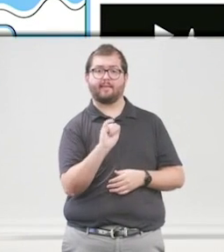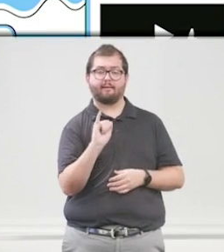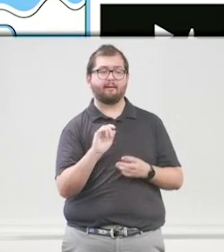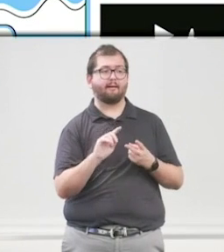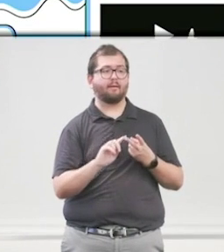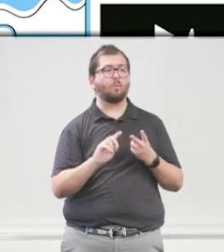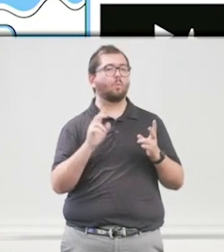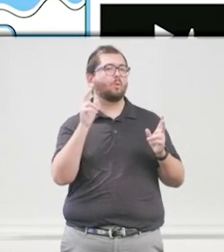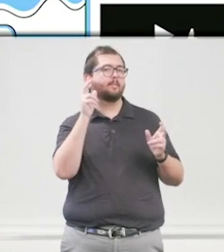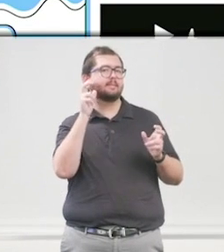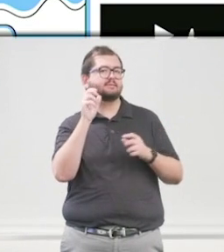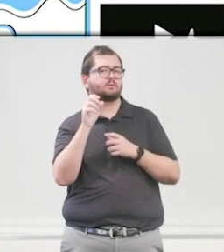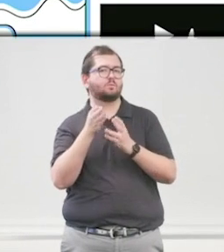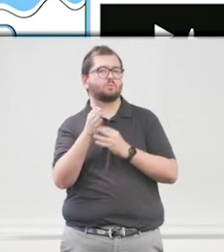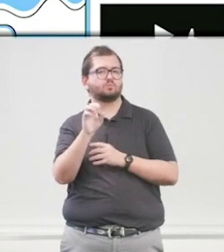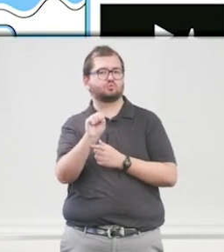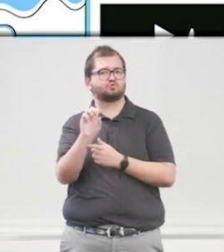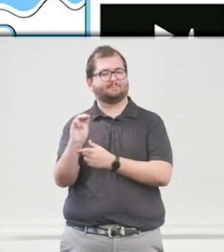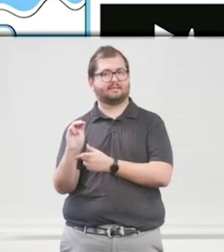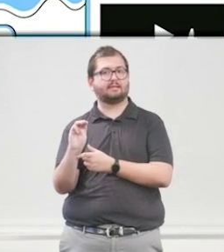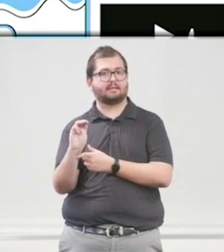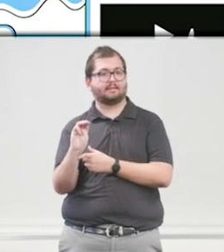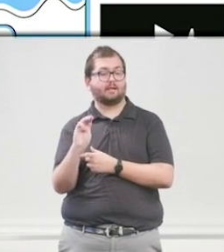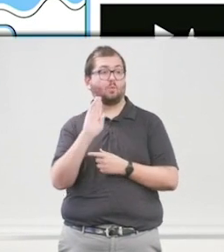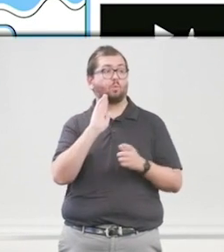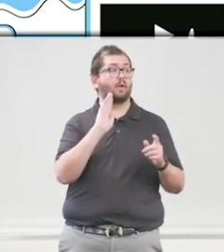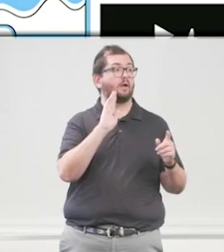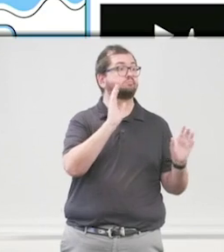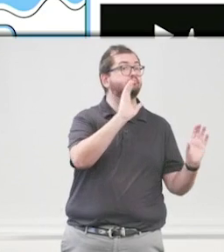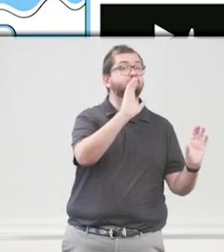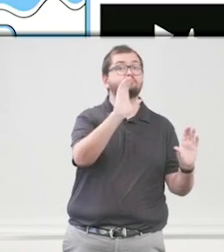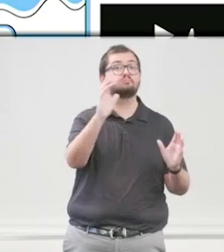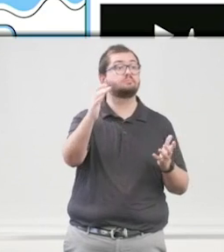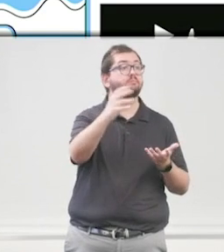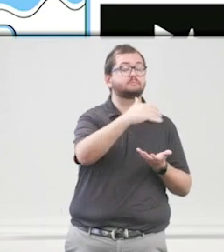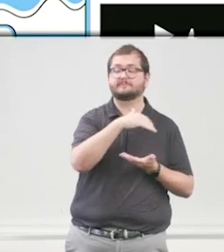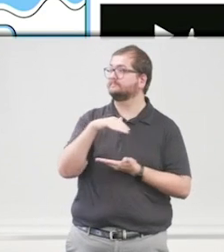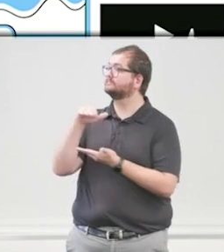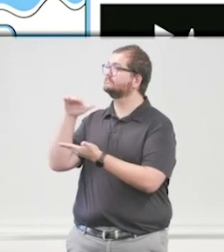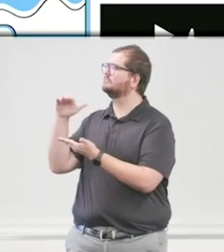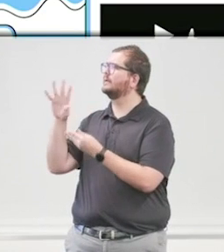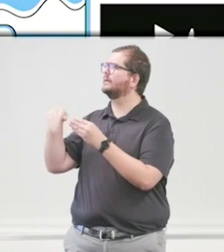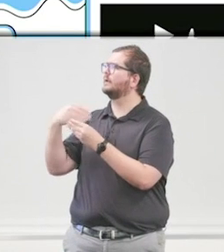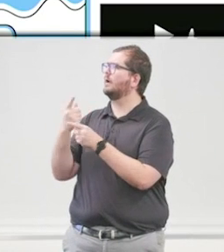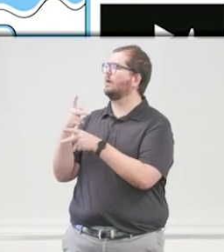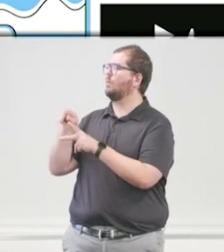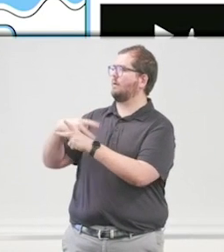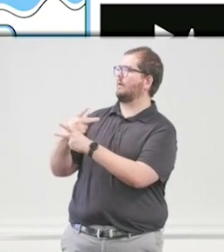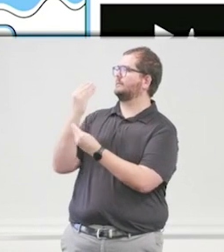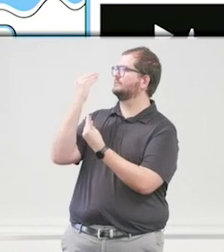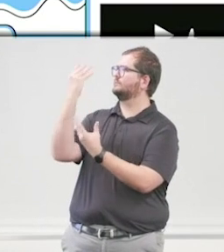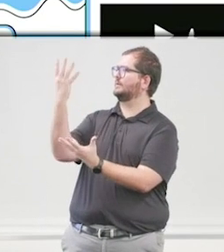through social media tools that can actually tell you what kind of information is being spread or said about your